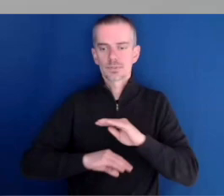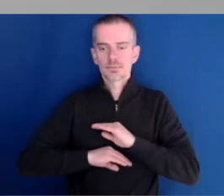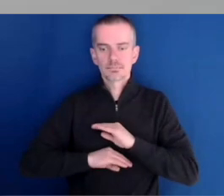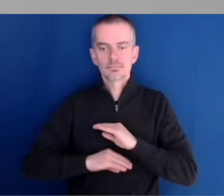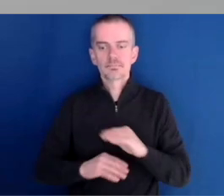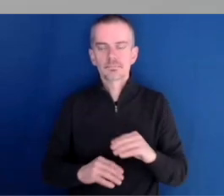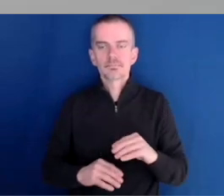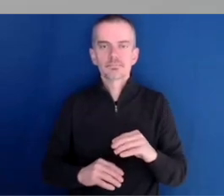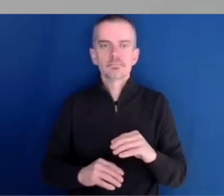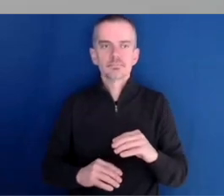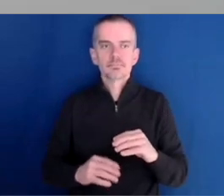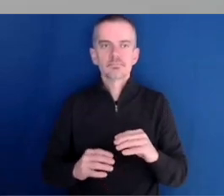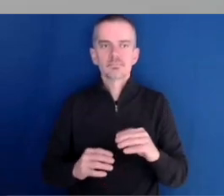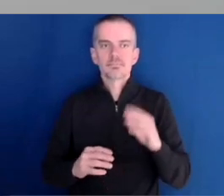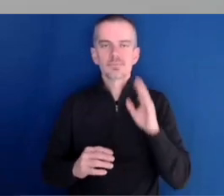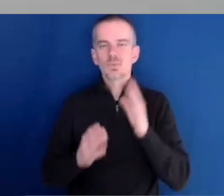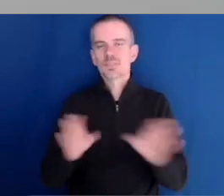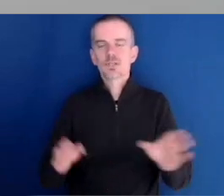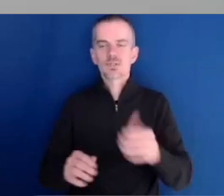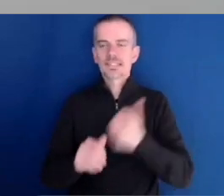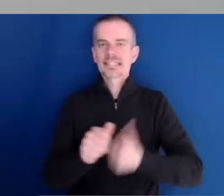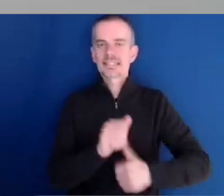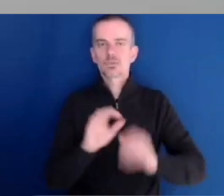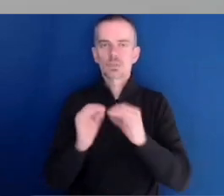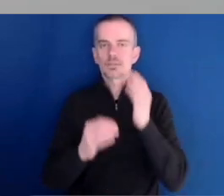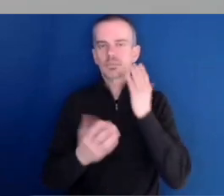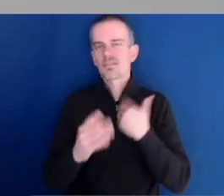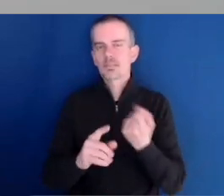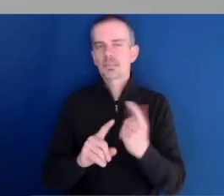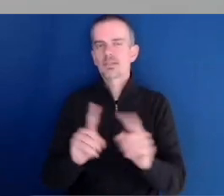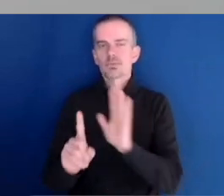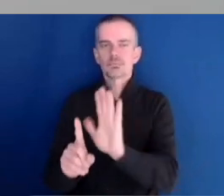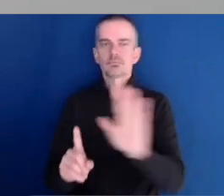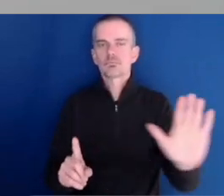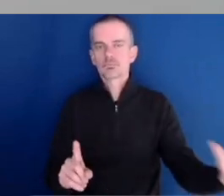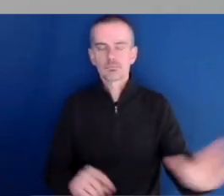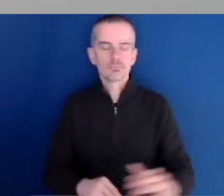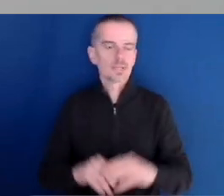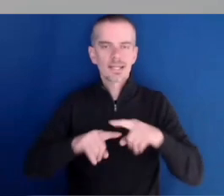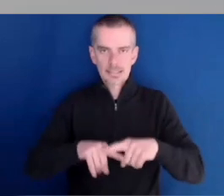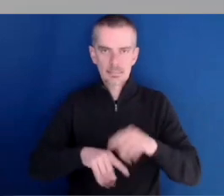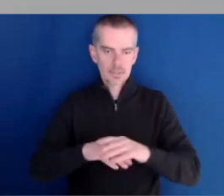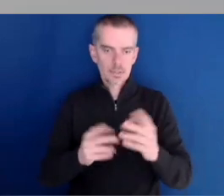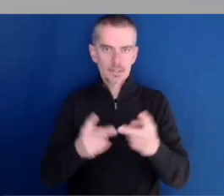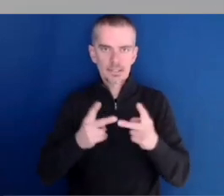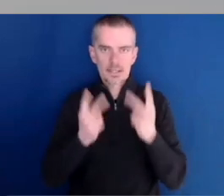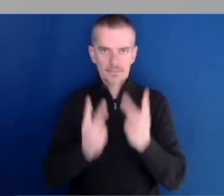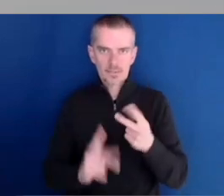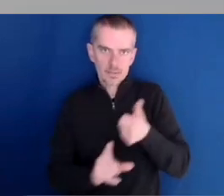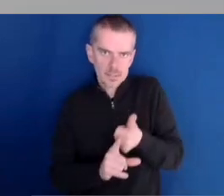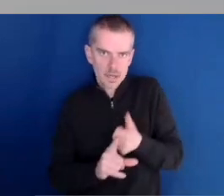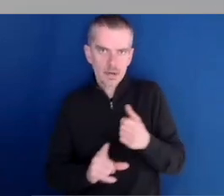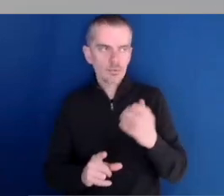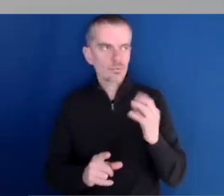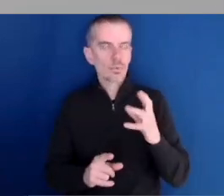It's general. It's going to vary, right, from organization to organization. But yeah, it depends on the site visit or the the